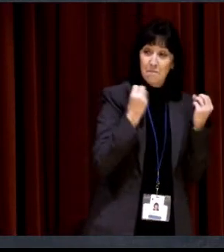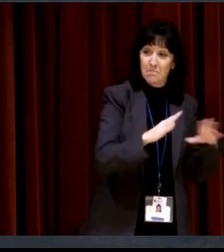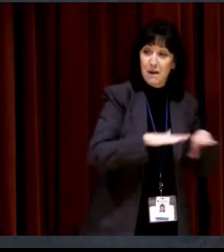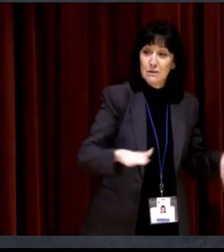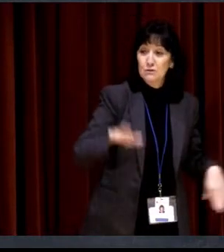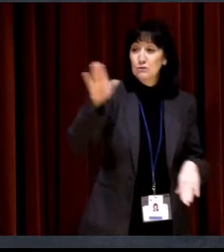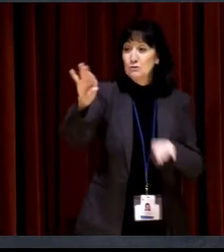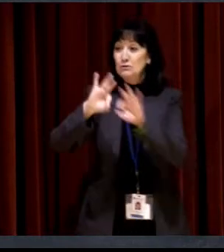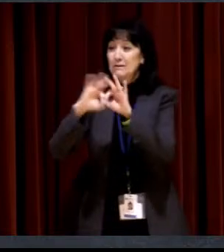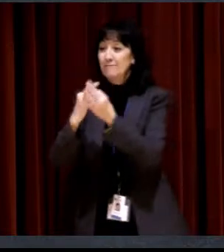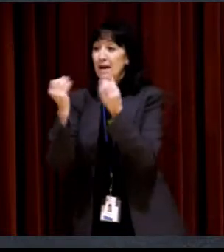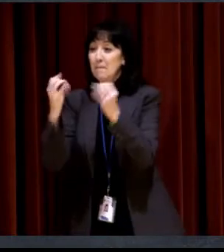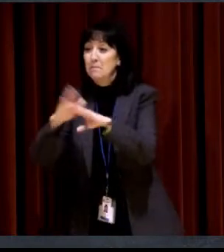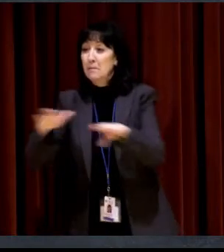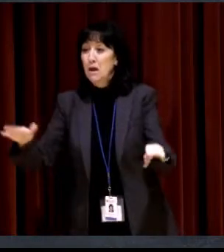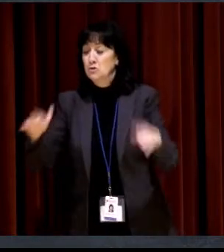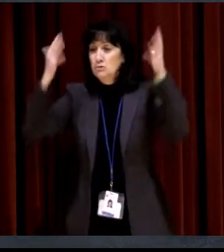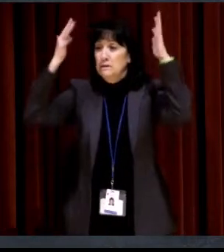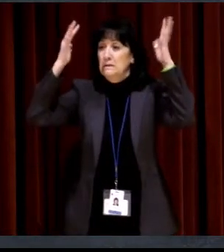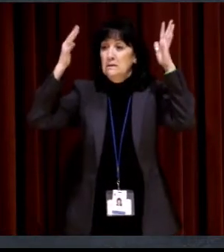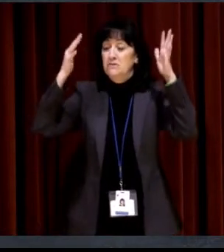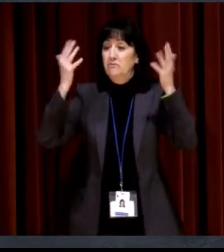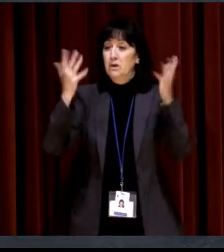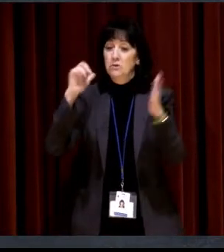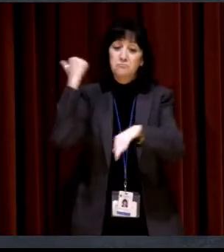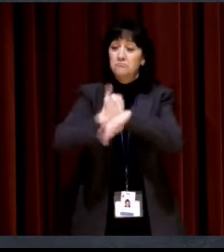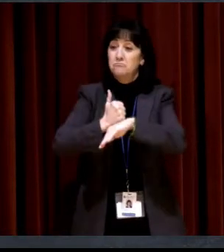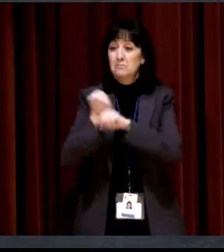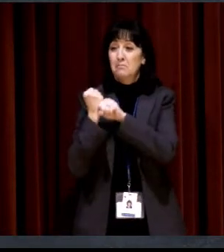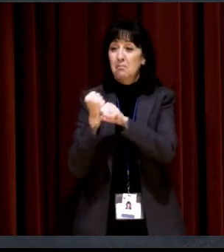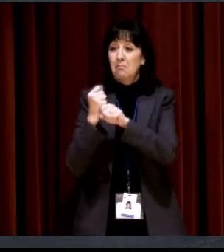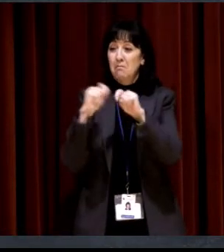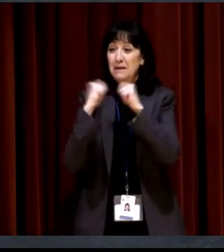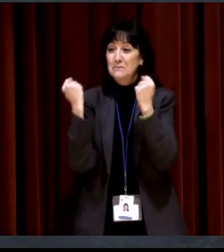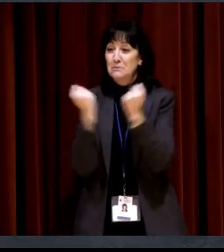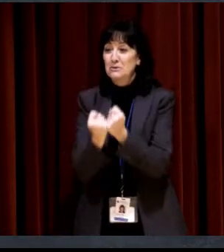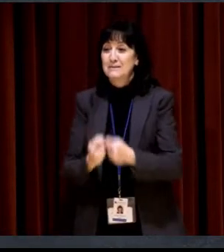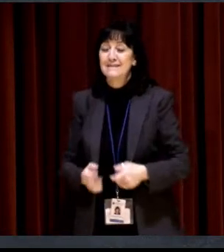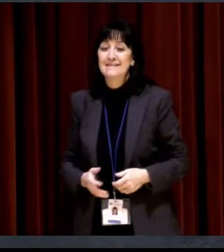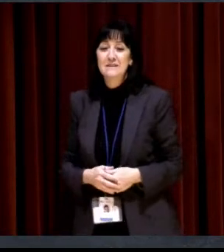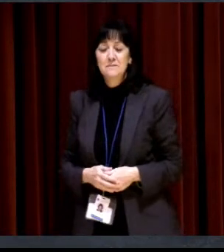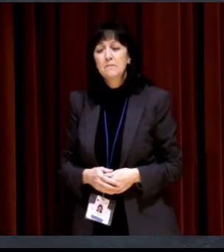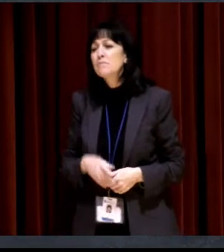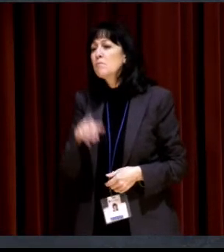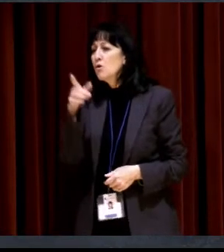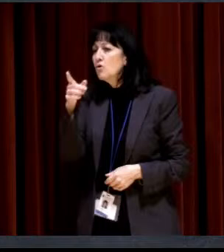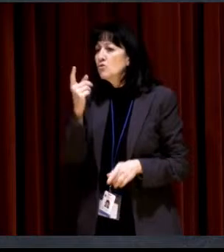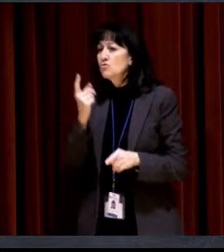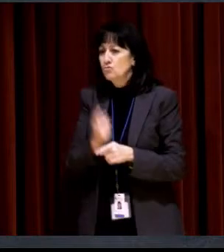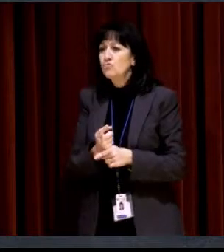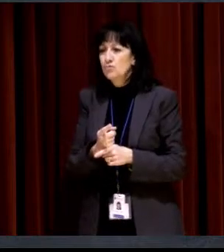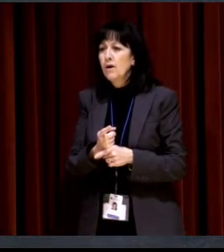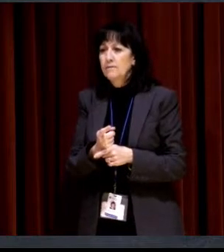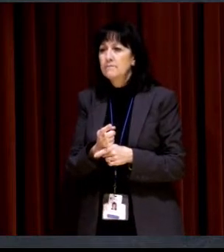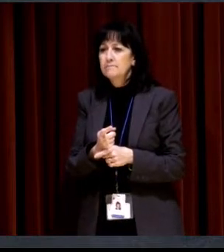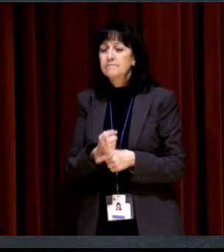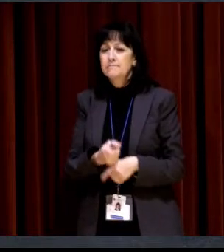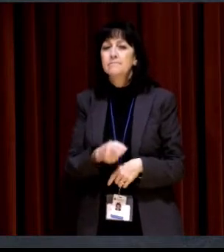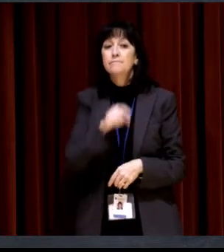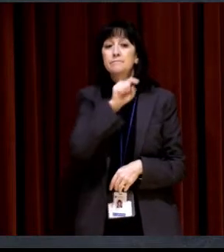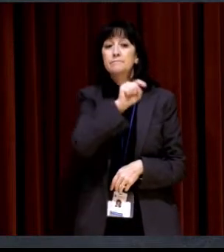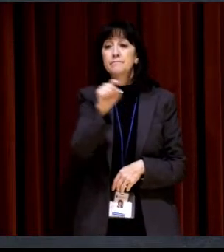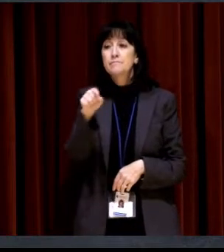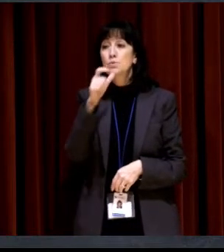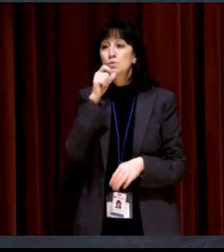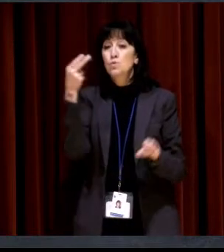to your point about early education, we have had a lot of interest from early educators in joining the collaborative, and something